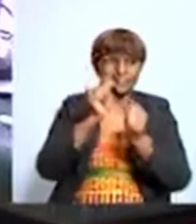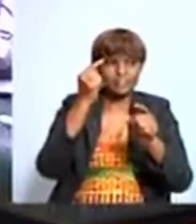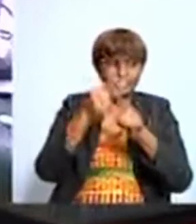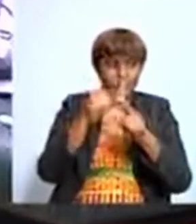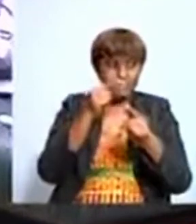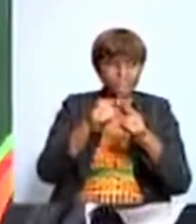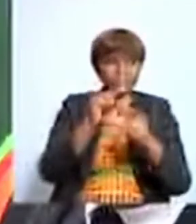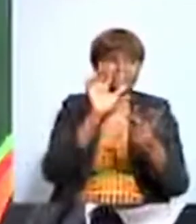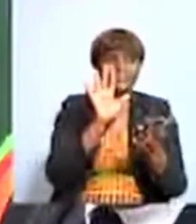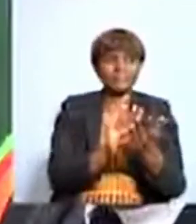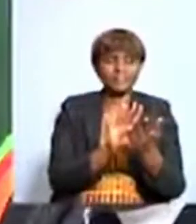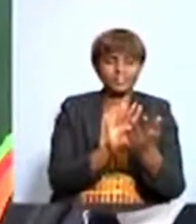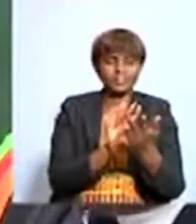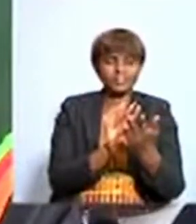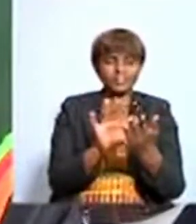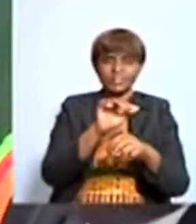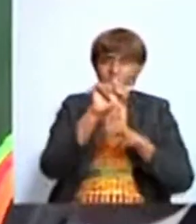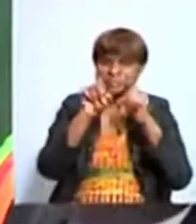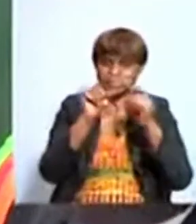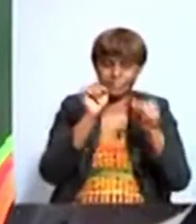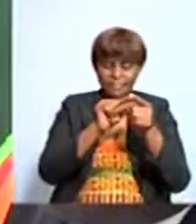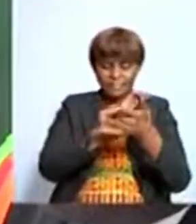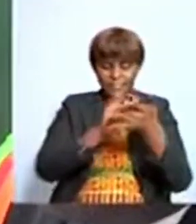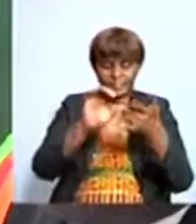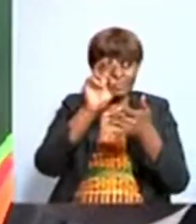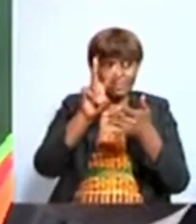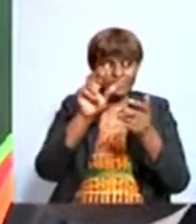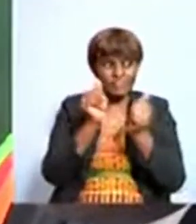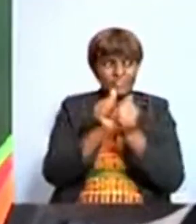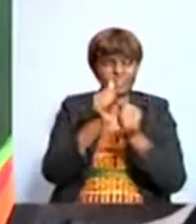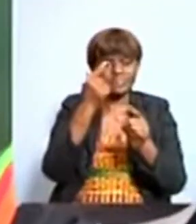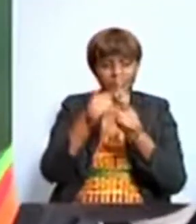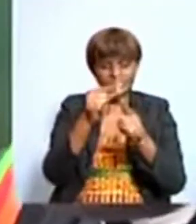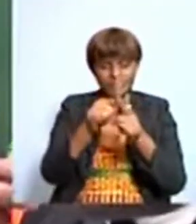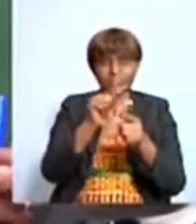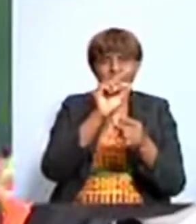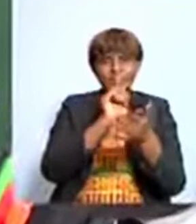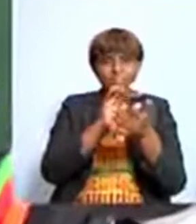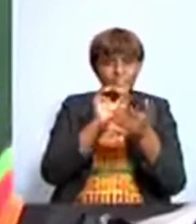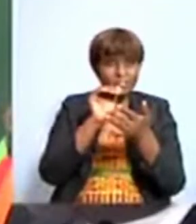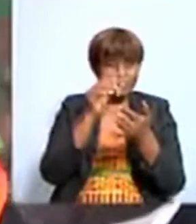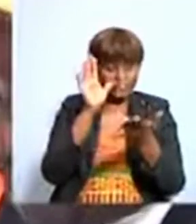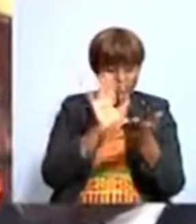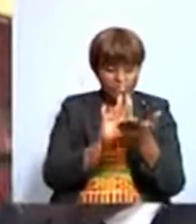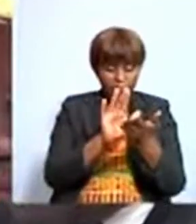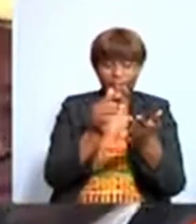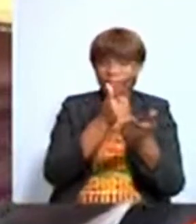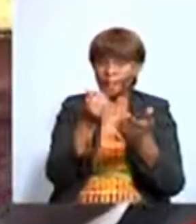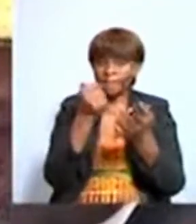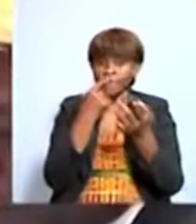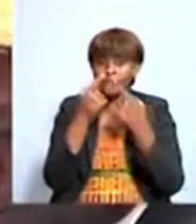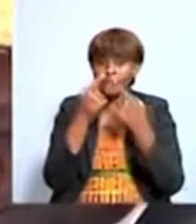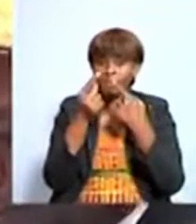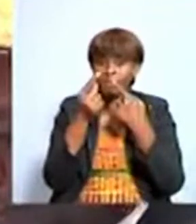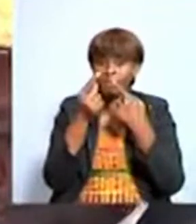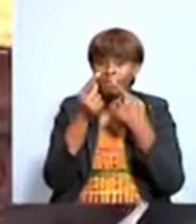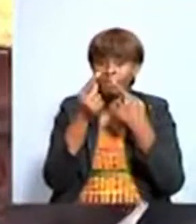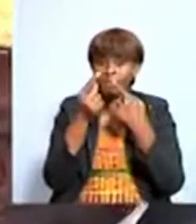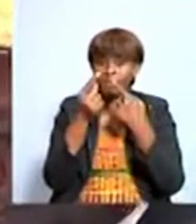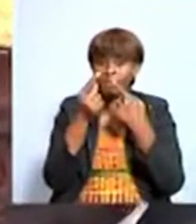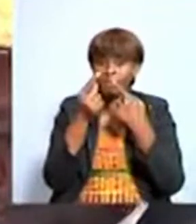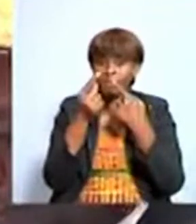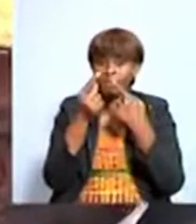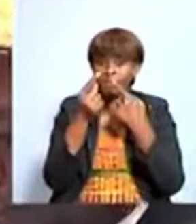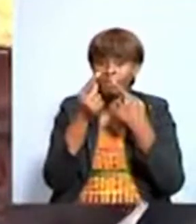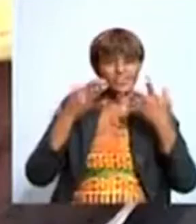circulated. The question is that clause 2 be amended with words as circulated. Any debate? Any objection? Amendment is